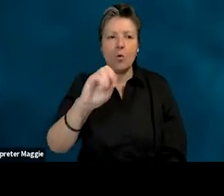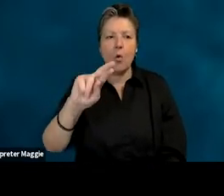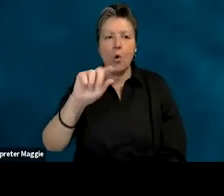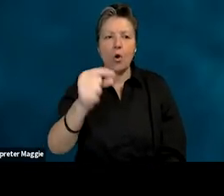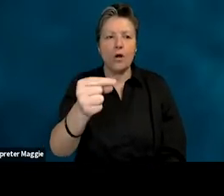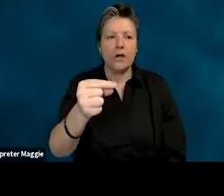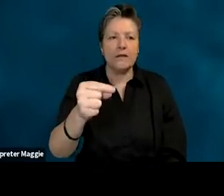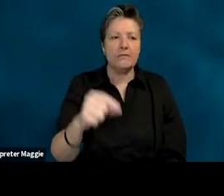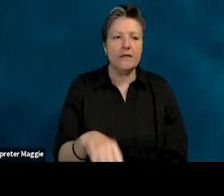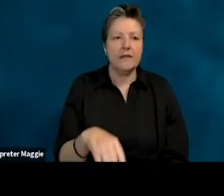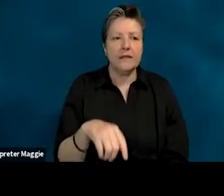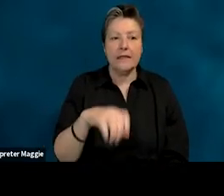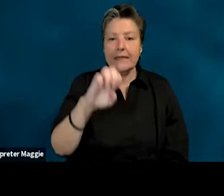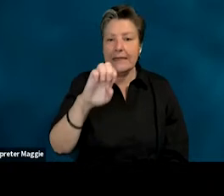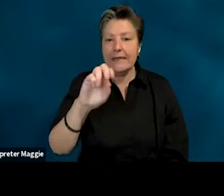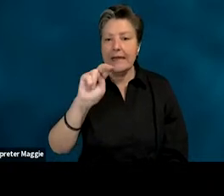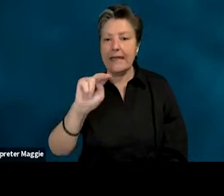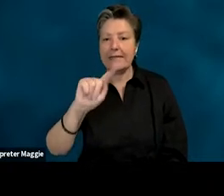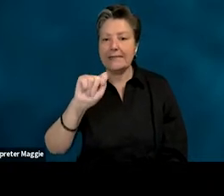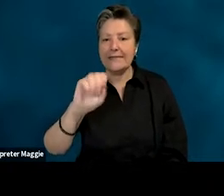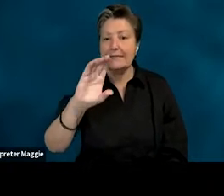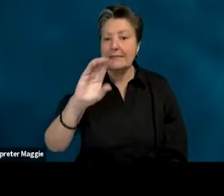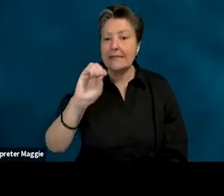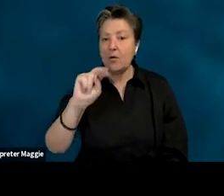contractsinfo@sagaftra.org. That's